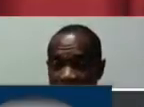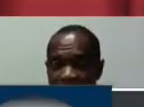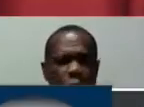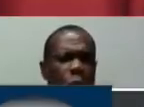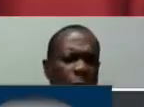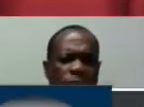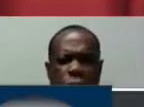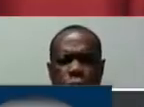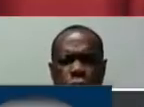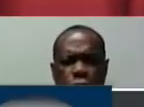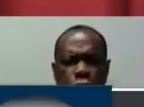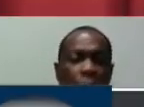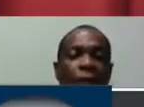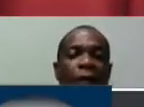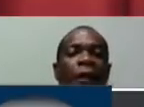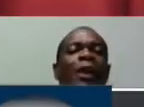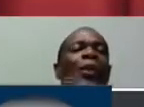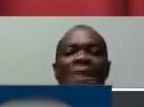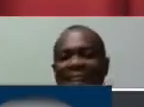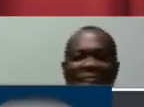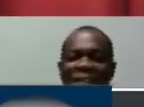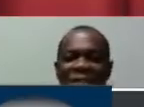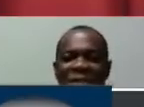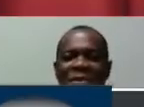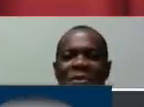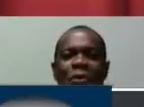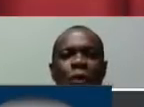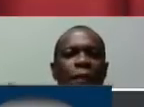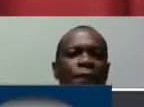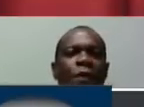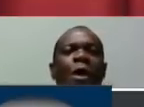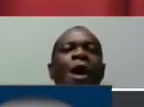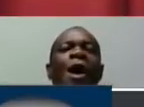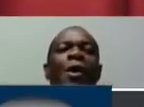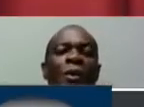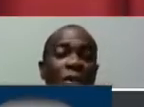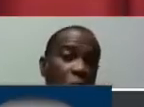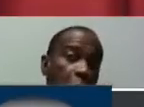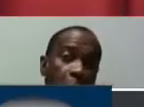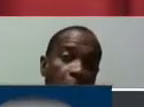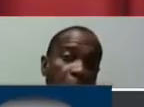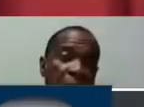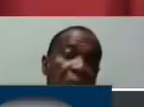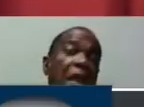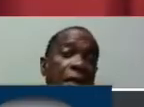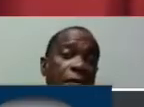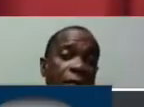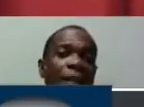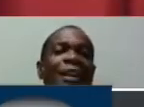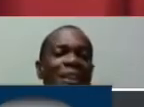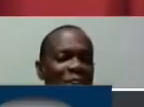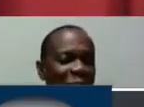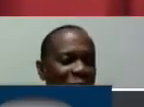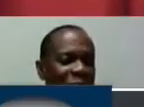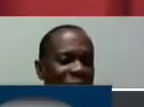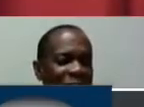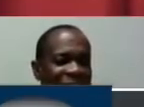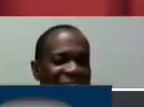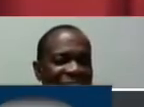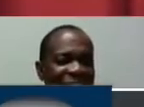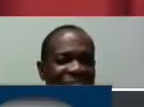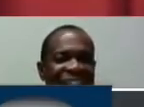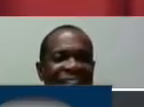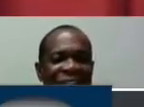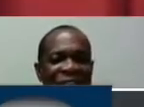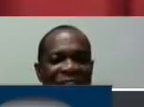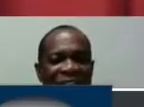verification, it will then provide you within 24 hours, probably less, with your vaccine certificate. Your vaccine certificate